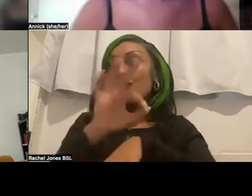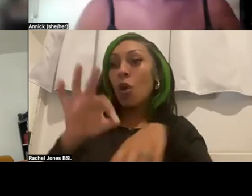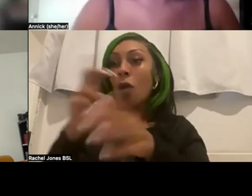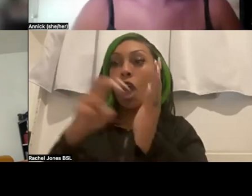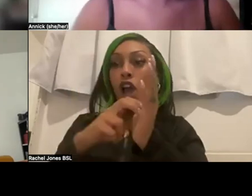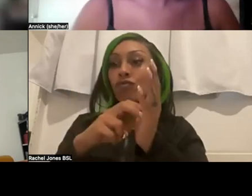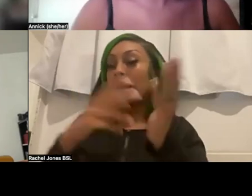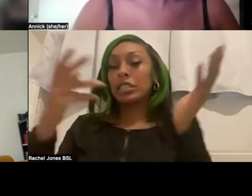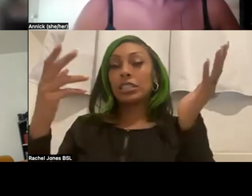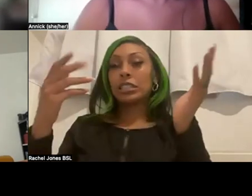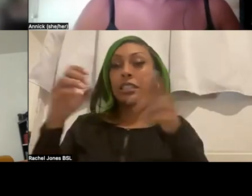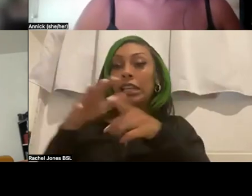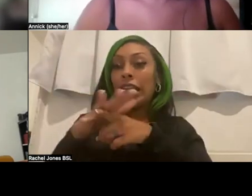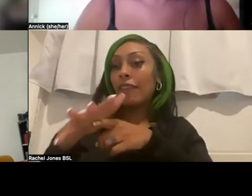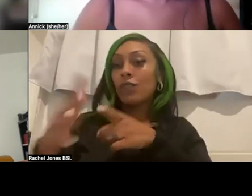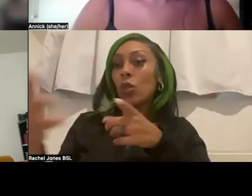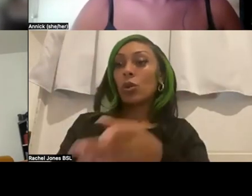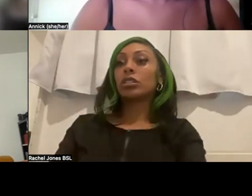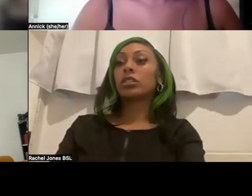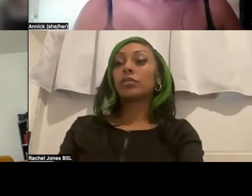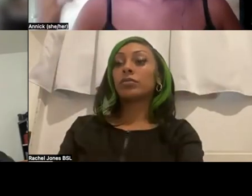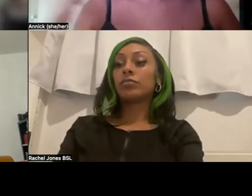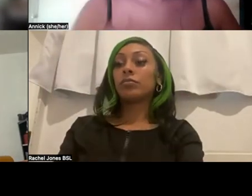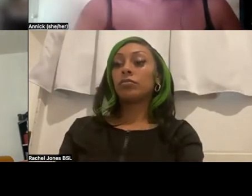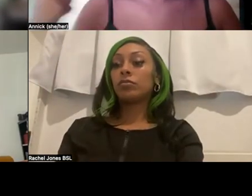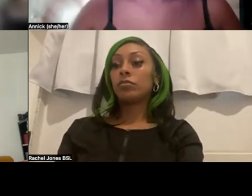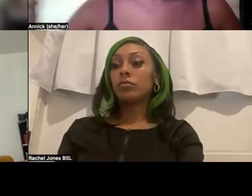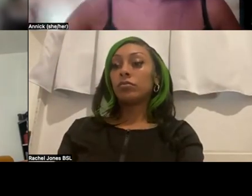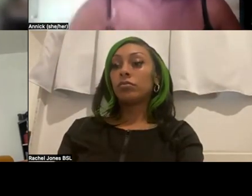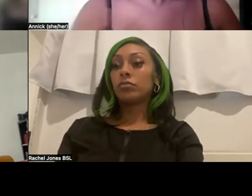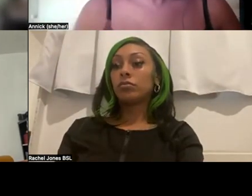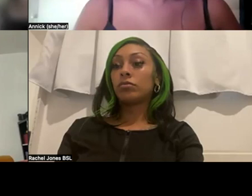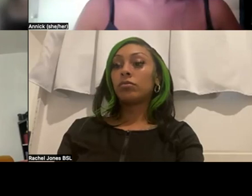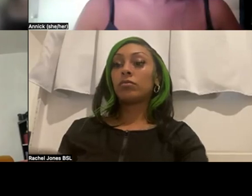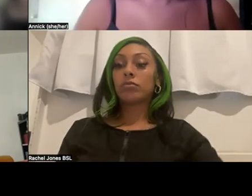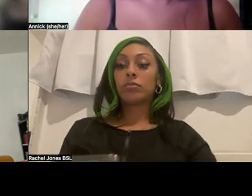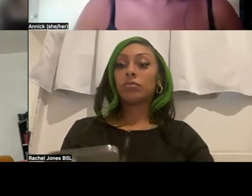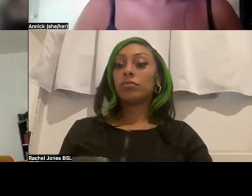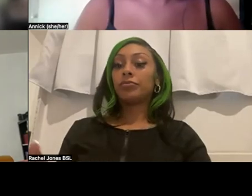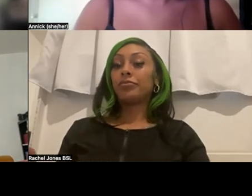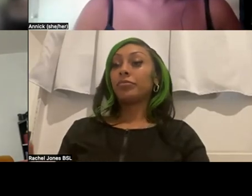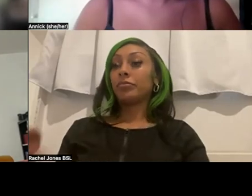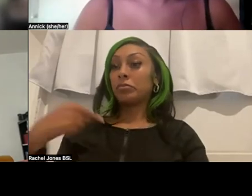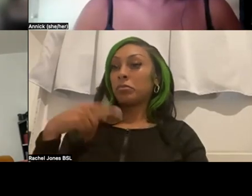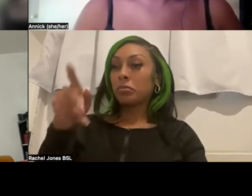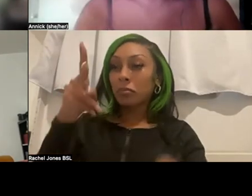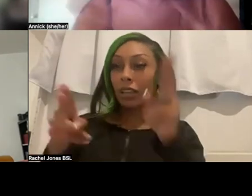they are in full employment. So we invited people to actually cut up physically these graphs and